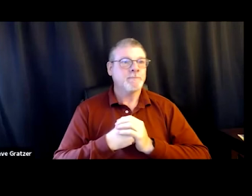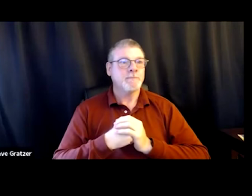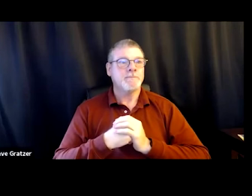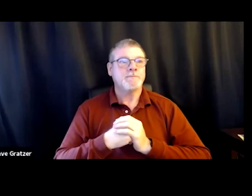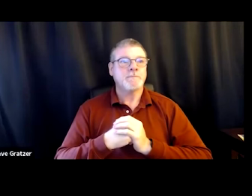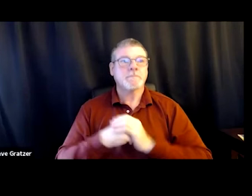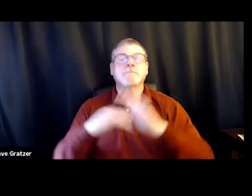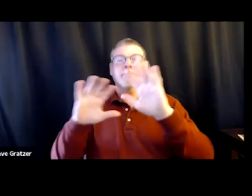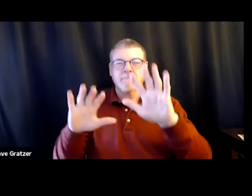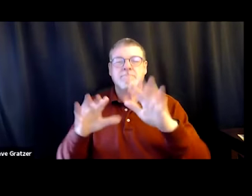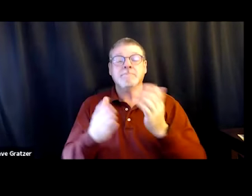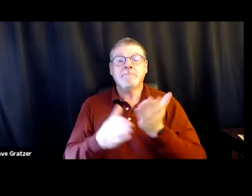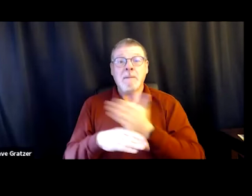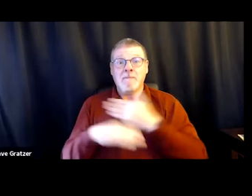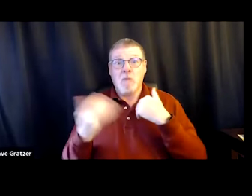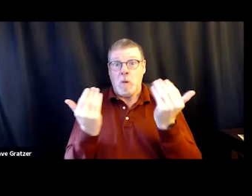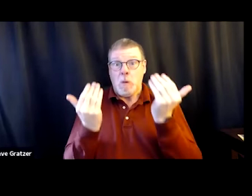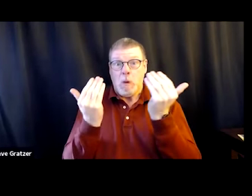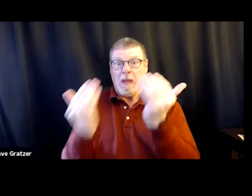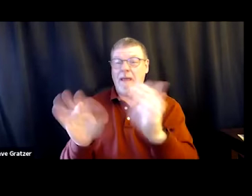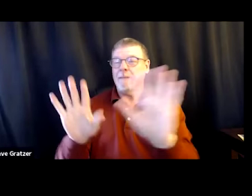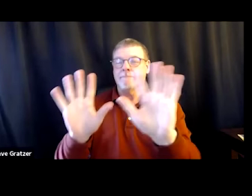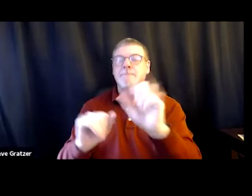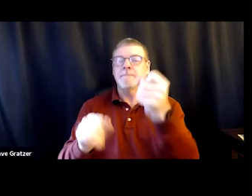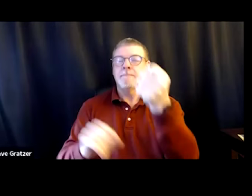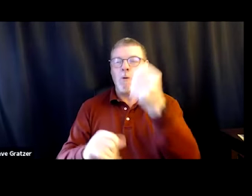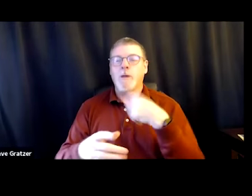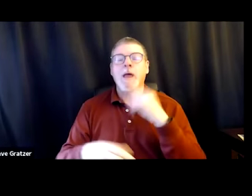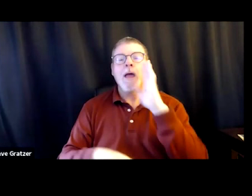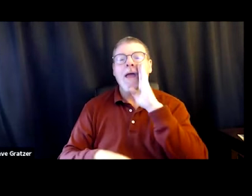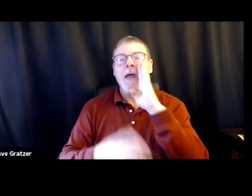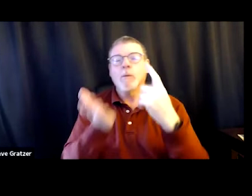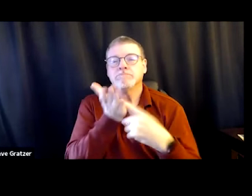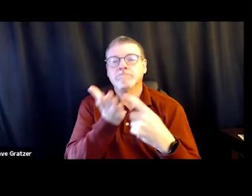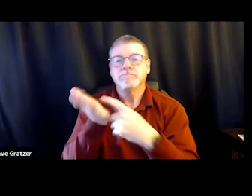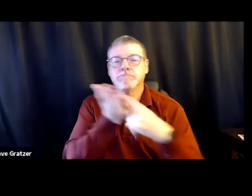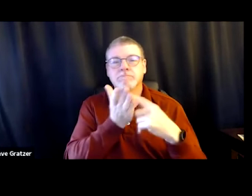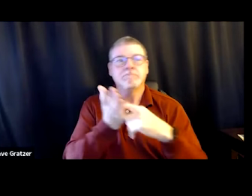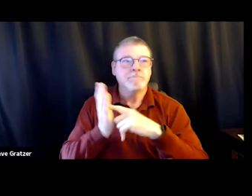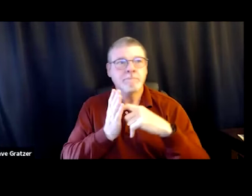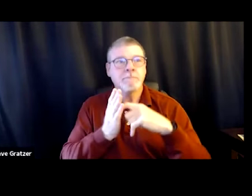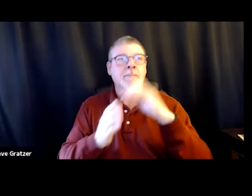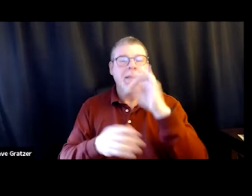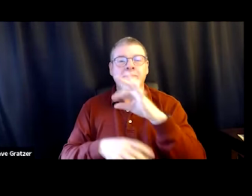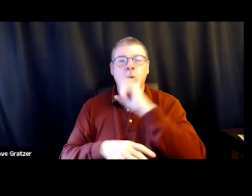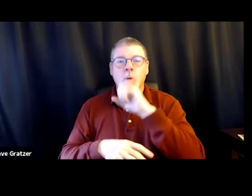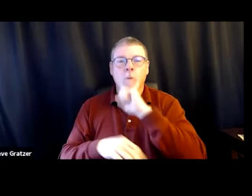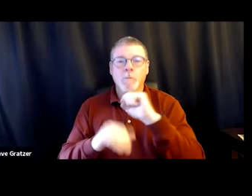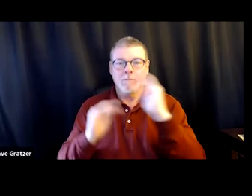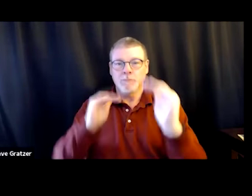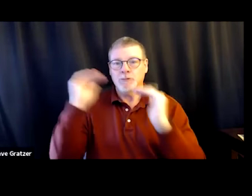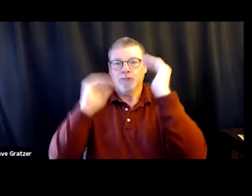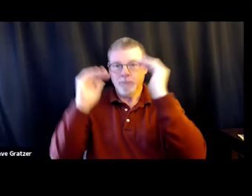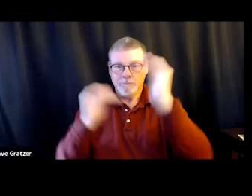Before we go too far, it's worth discussing some controversy surrounding the work of older adulthood in the criminal